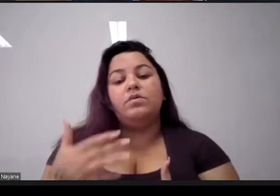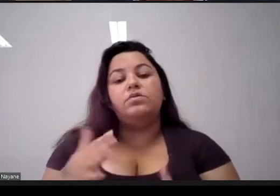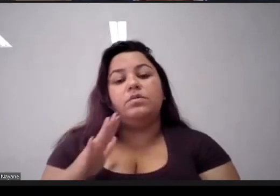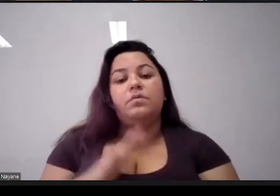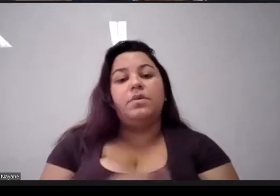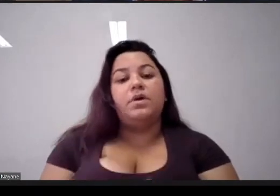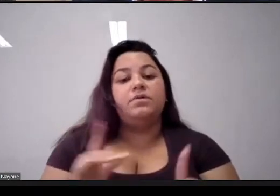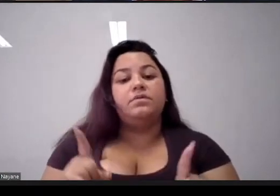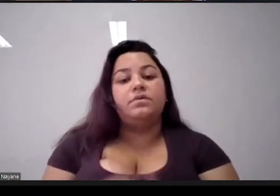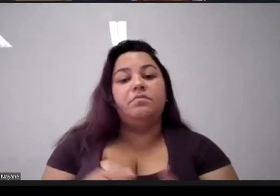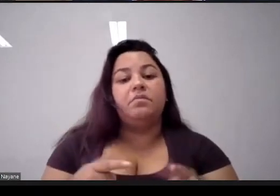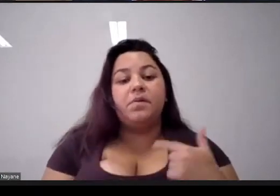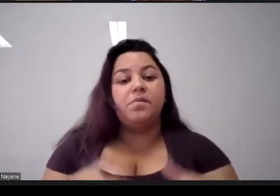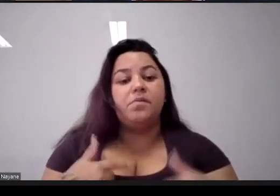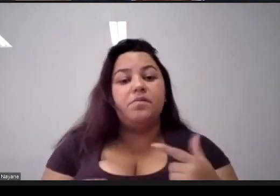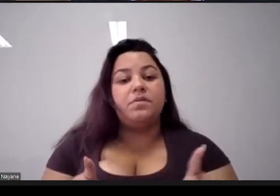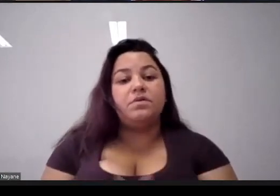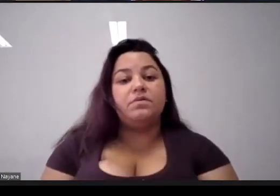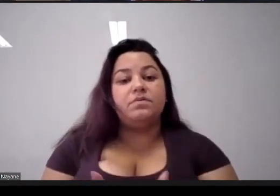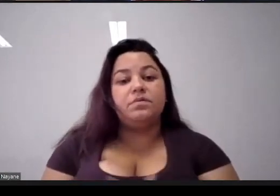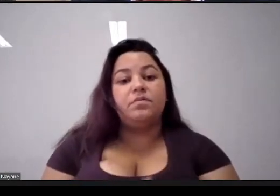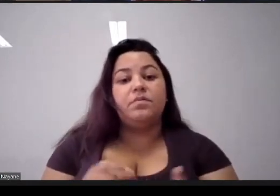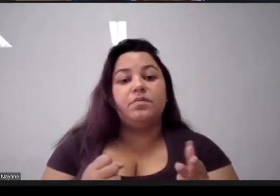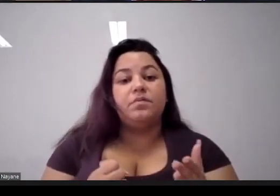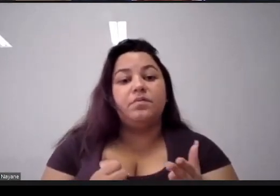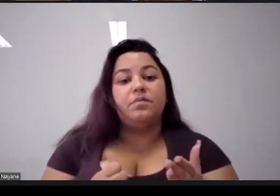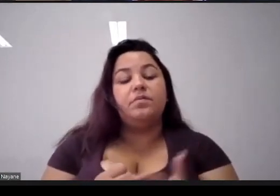For the other workers,